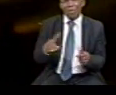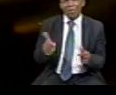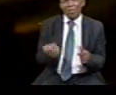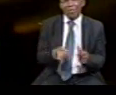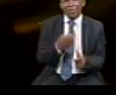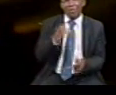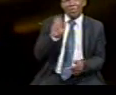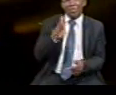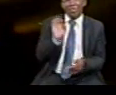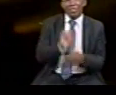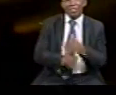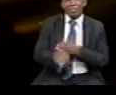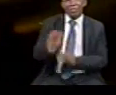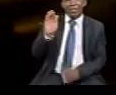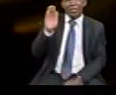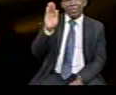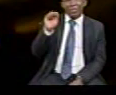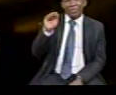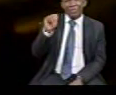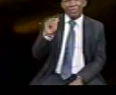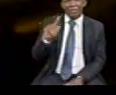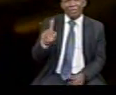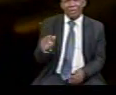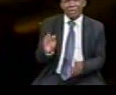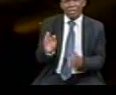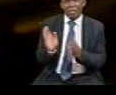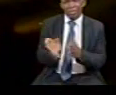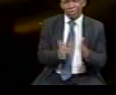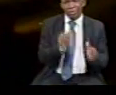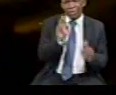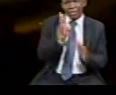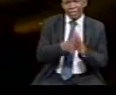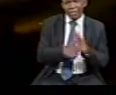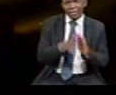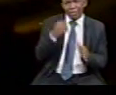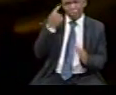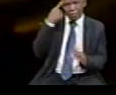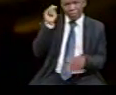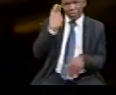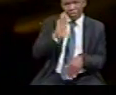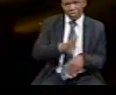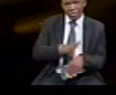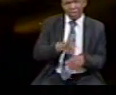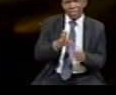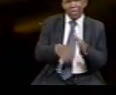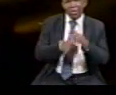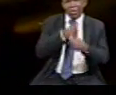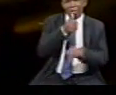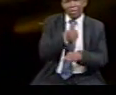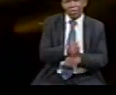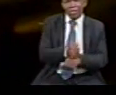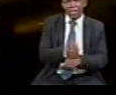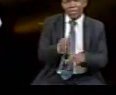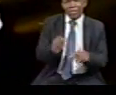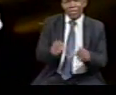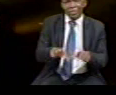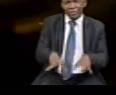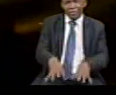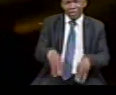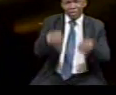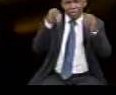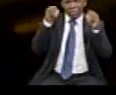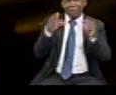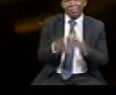15. 1 Corinthians chapter 15, the preparedness for the church's confirmed rapture. 1 Corinthians